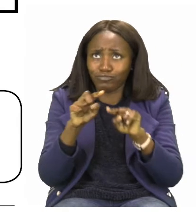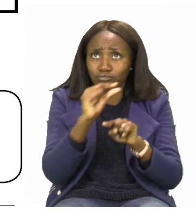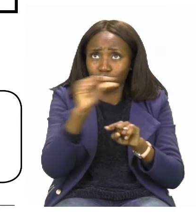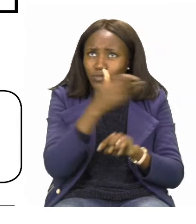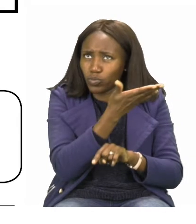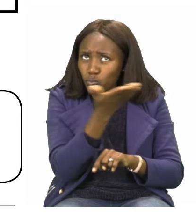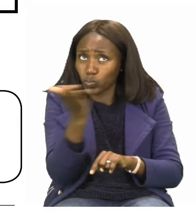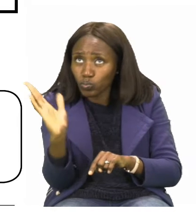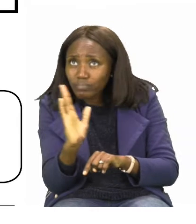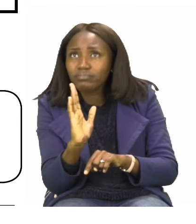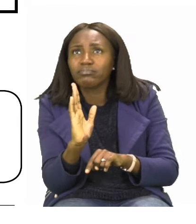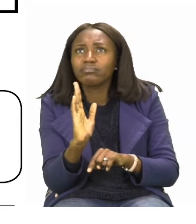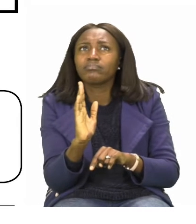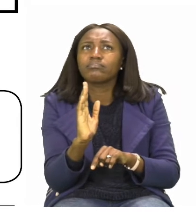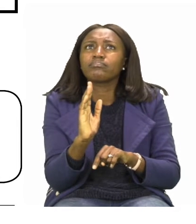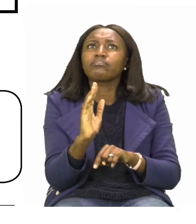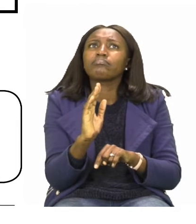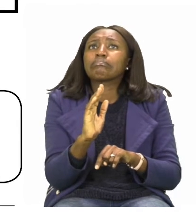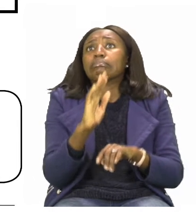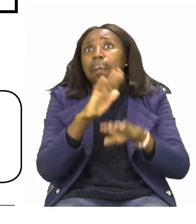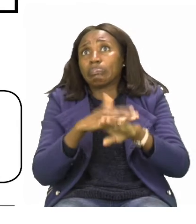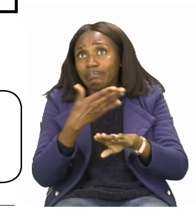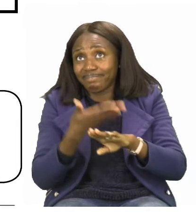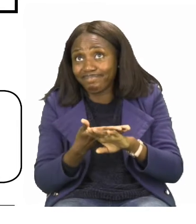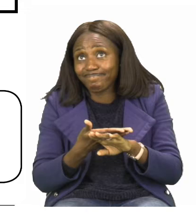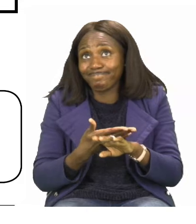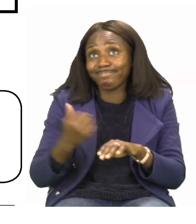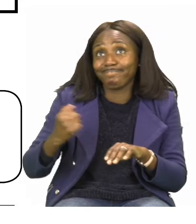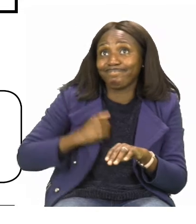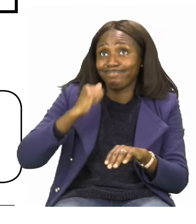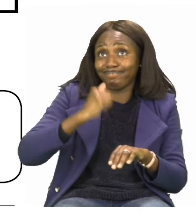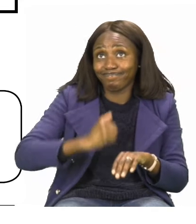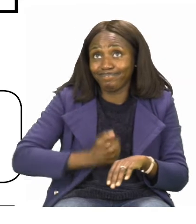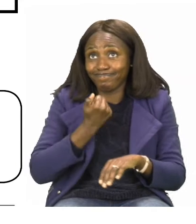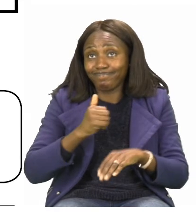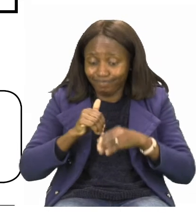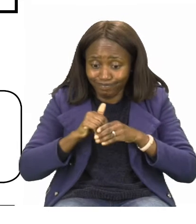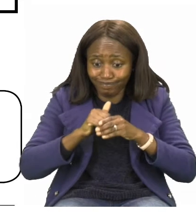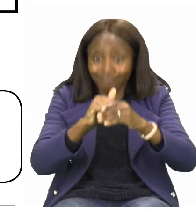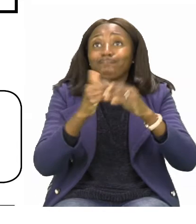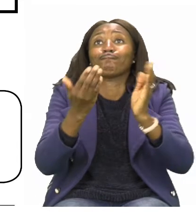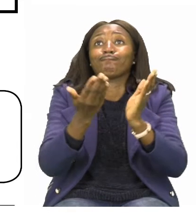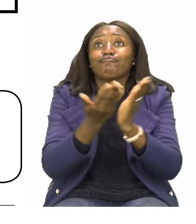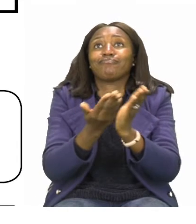For example, my dad dropped me off at